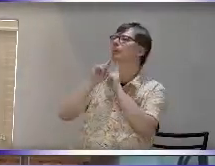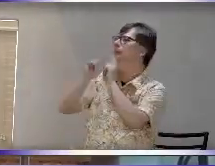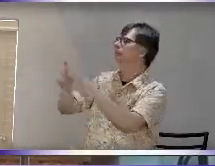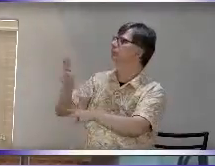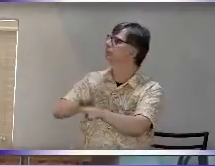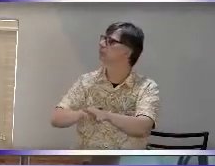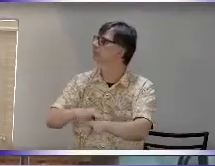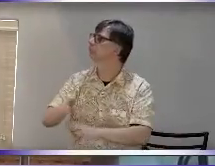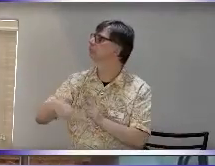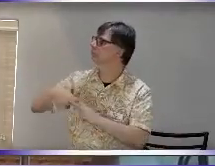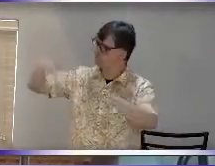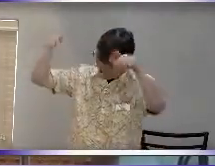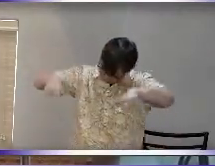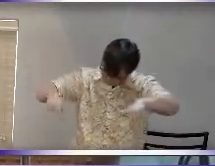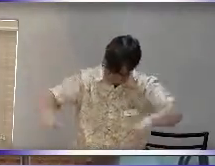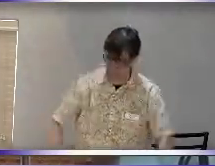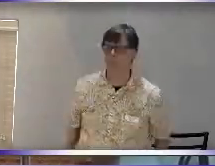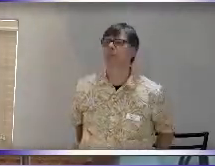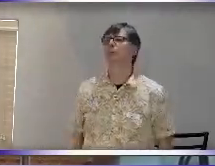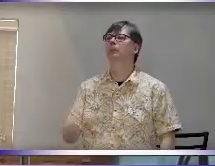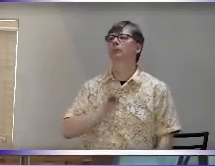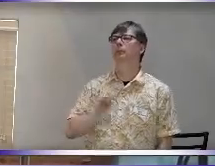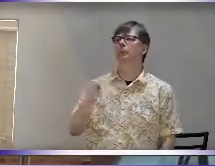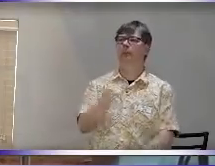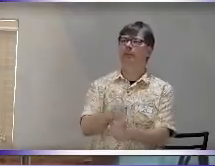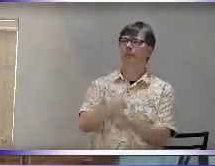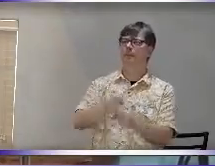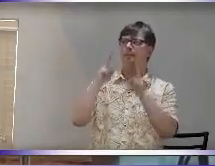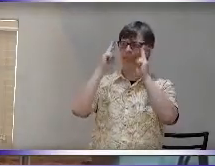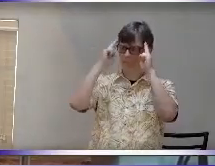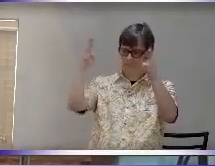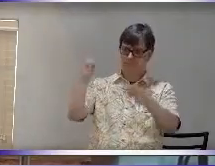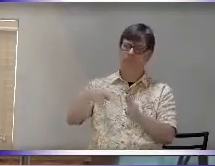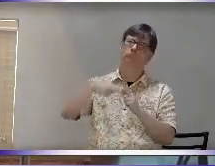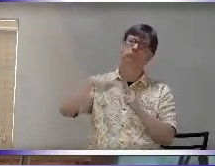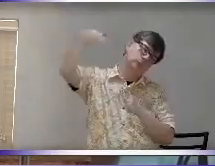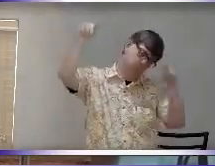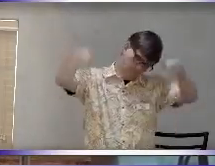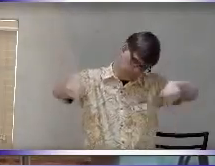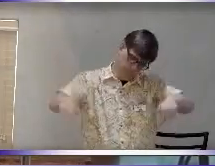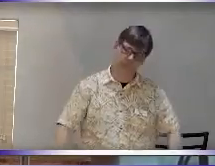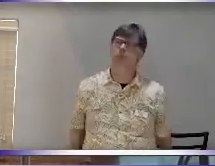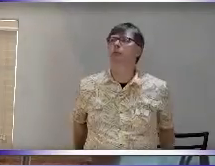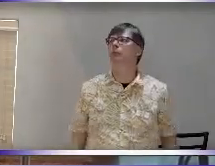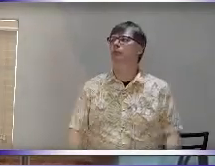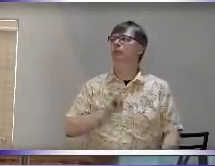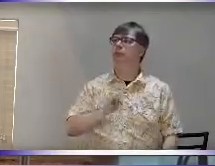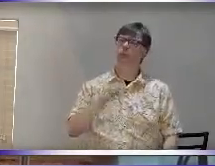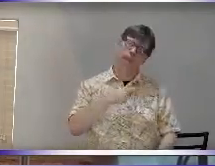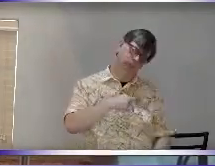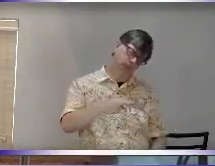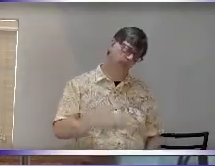now I'm in an easier place. I can make decisions from an easier place. I can